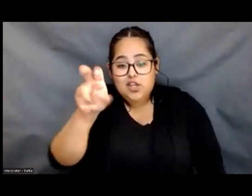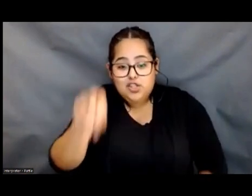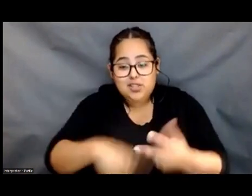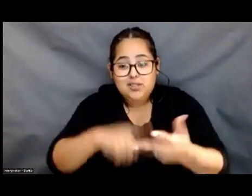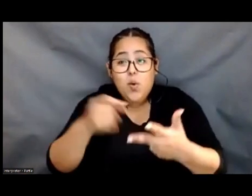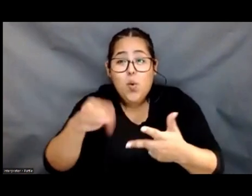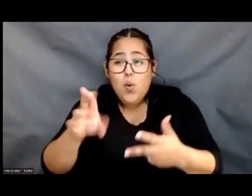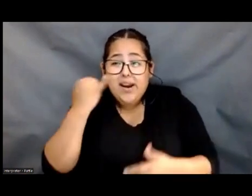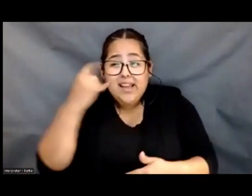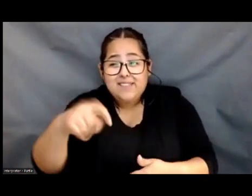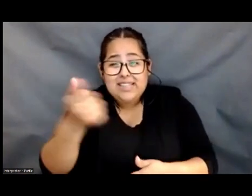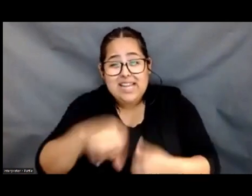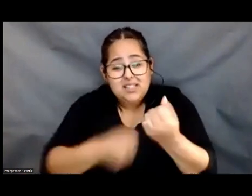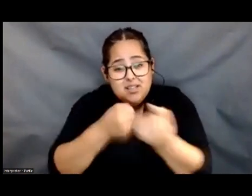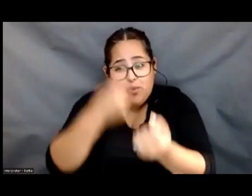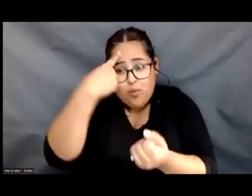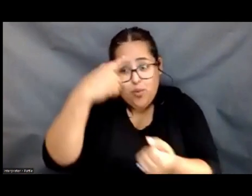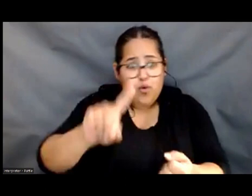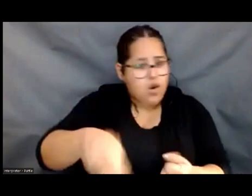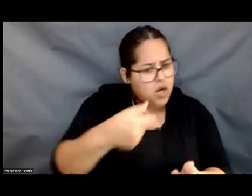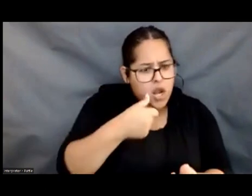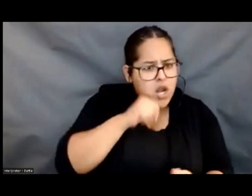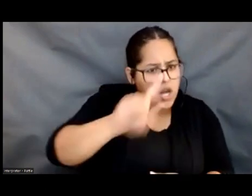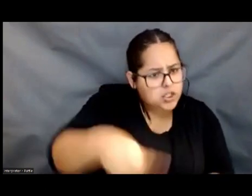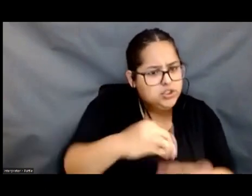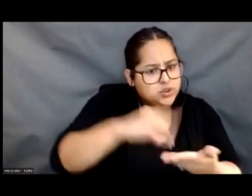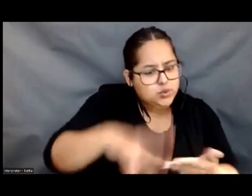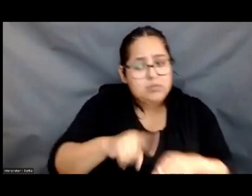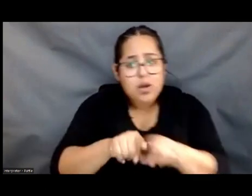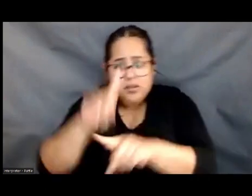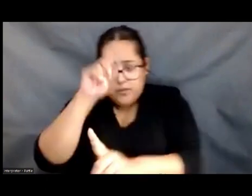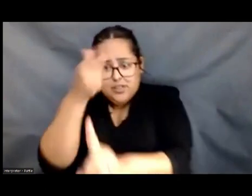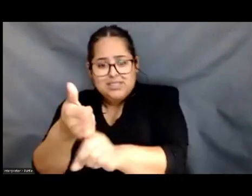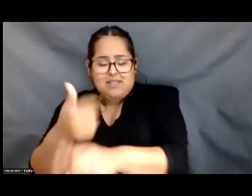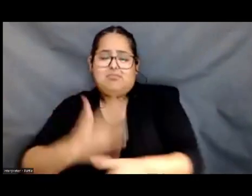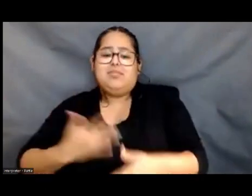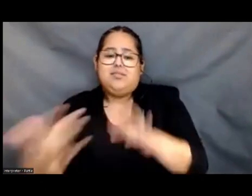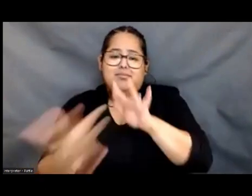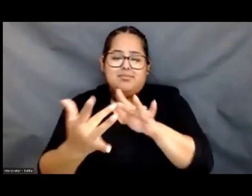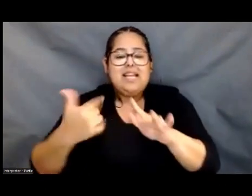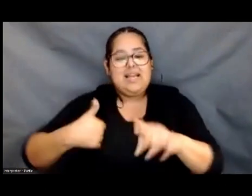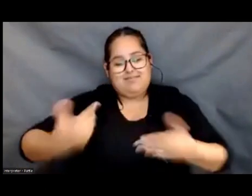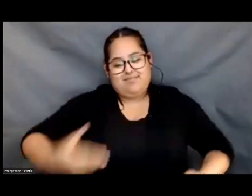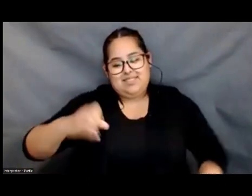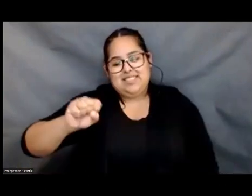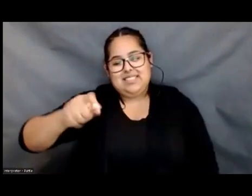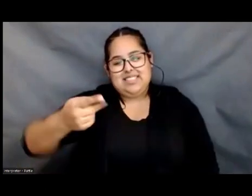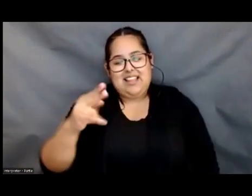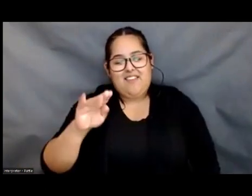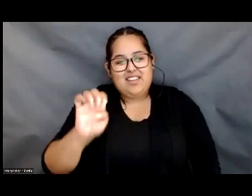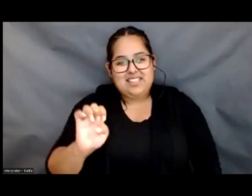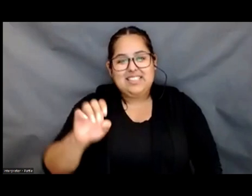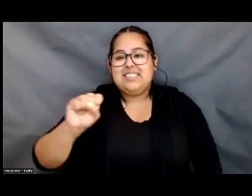only for your students, but for yourself as well, please reach out. Again, my name is Stephanie Salazar, the new program